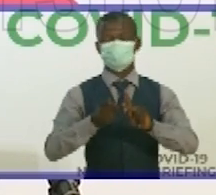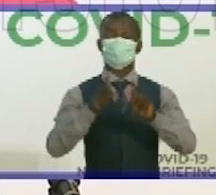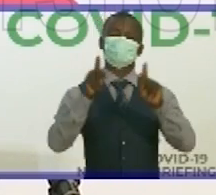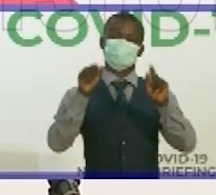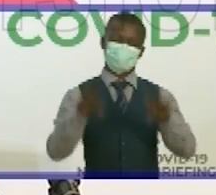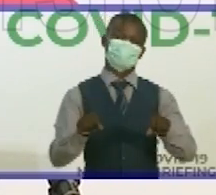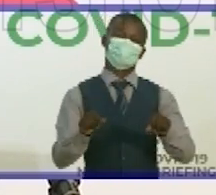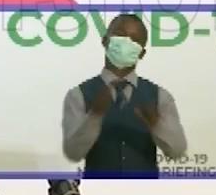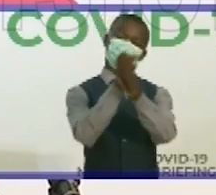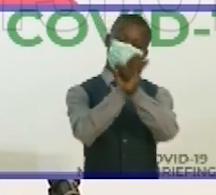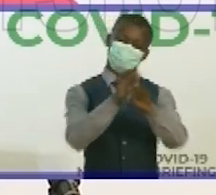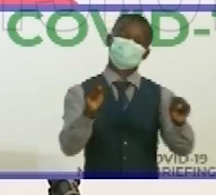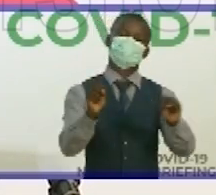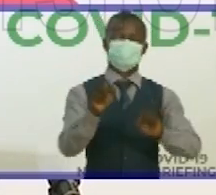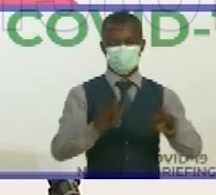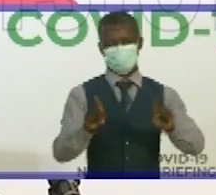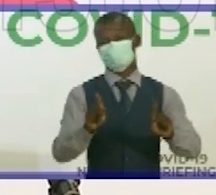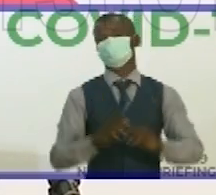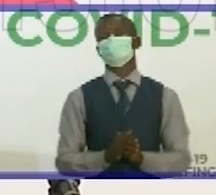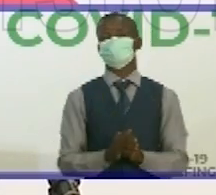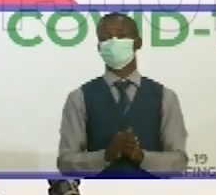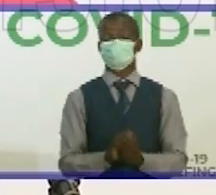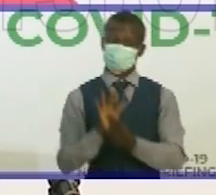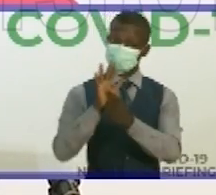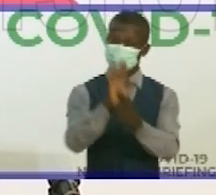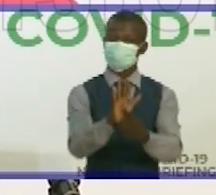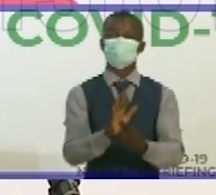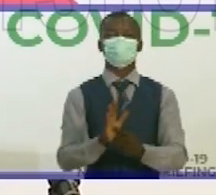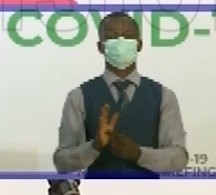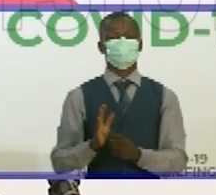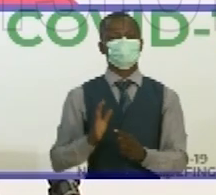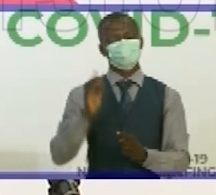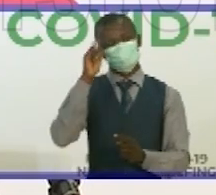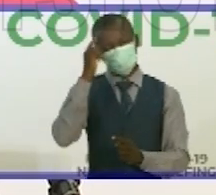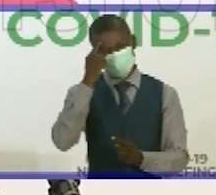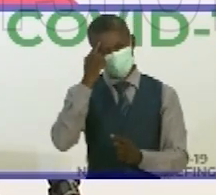humanity. To demonstrate the commitment of government to research, on Monday,